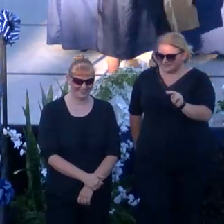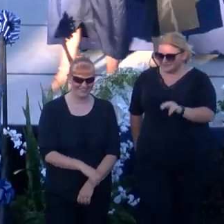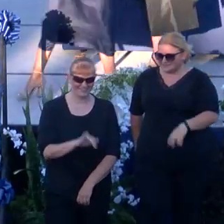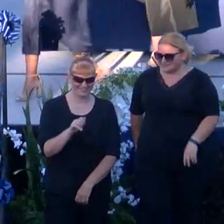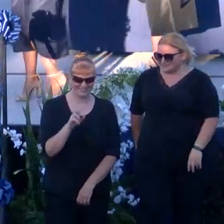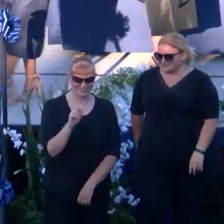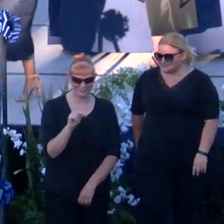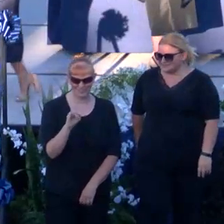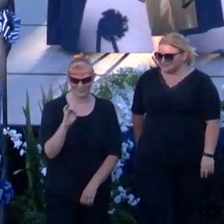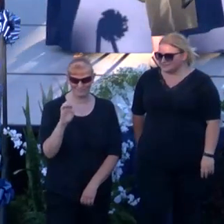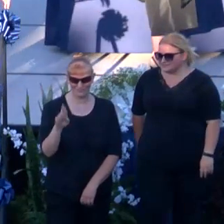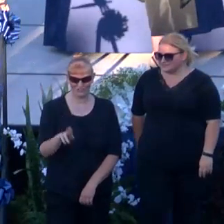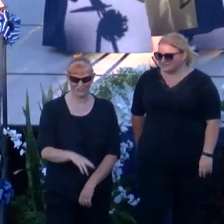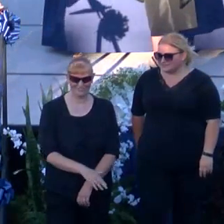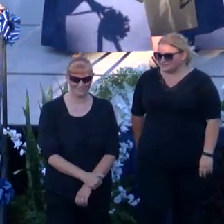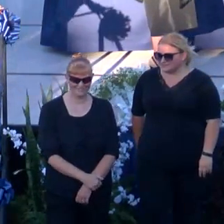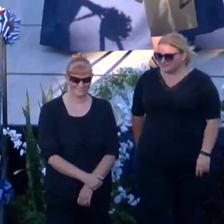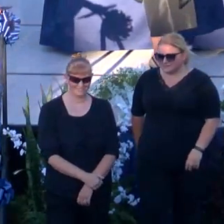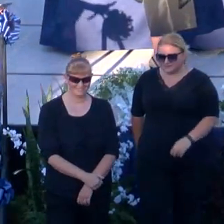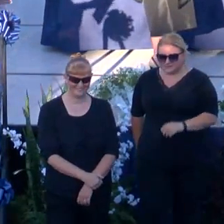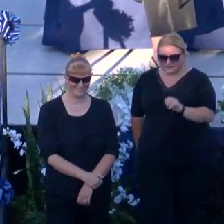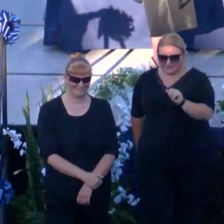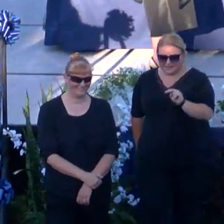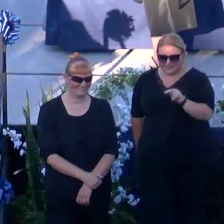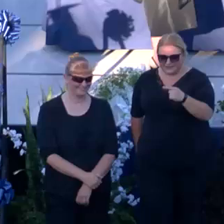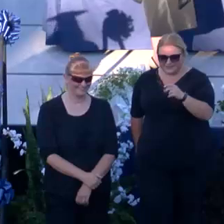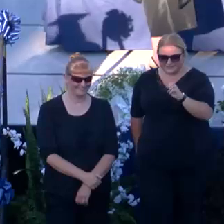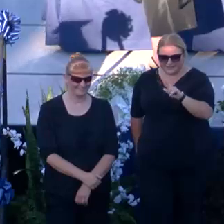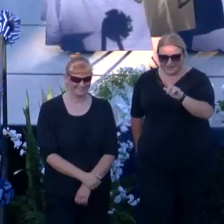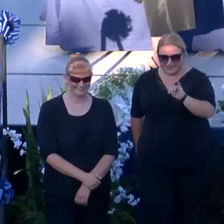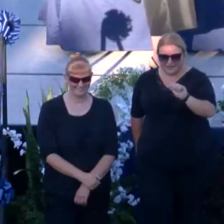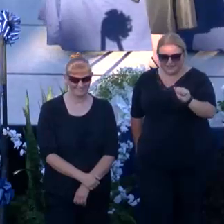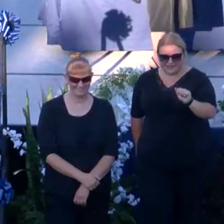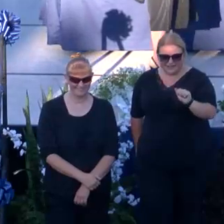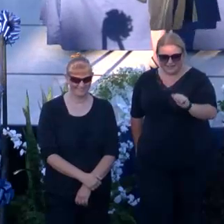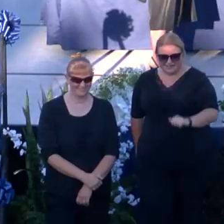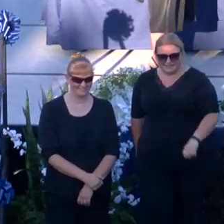Jennifer Padilla. Angela Marie Rodriguez.